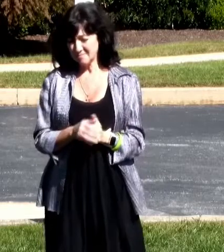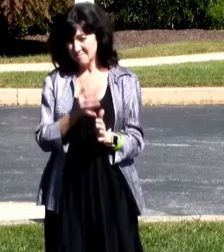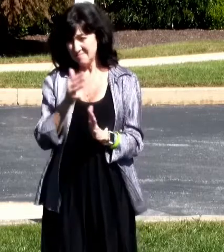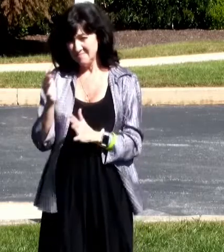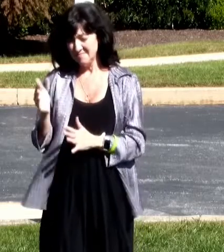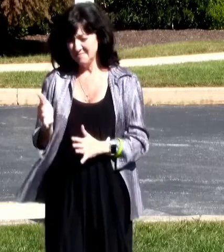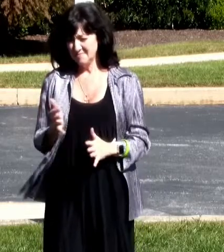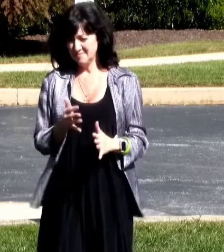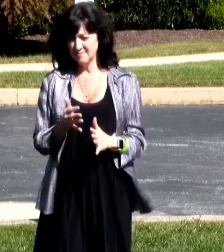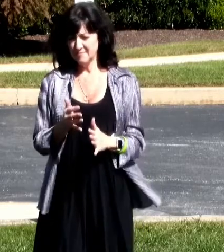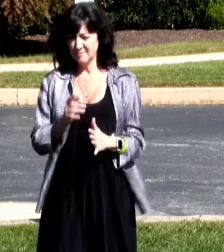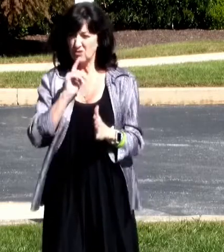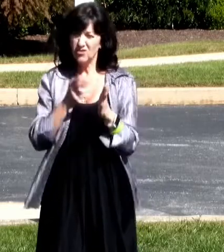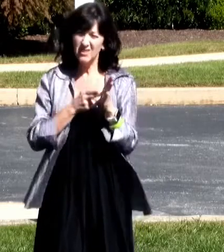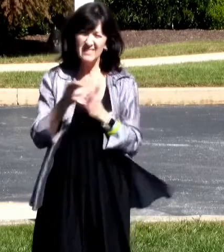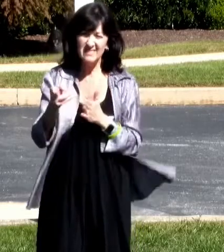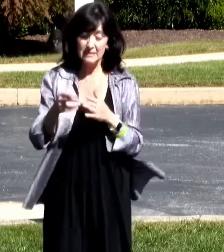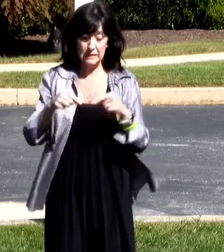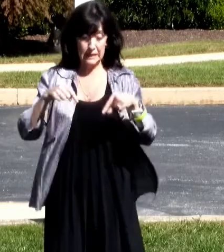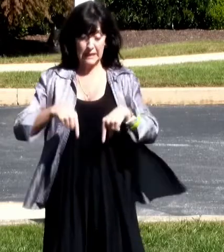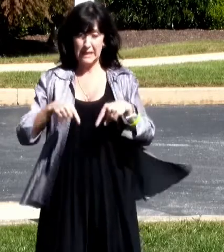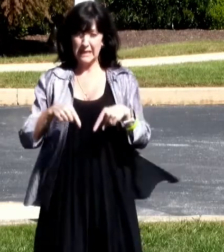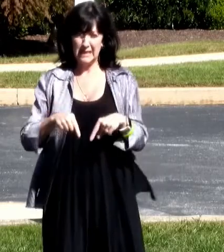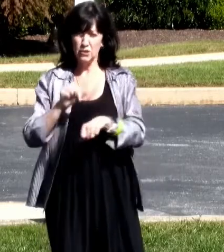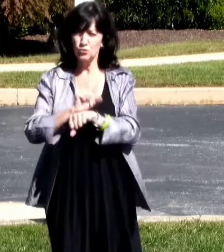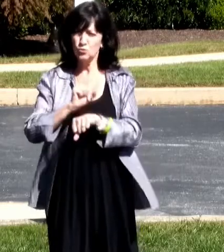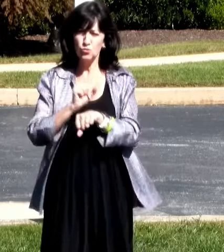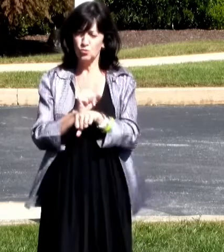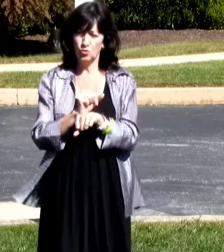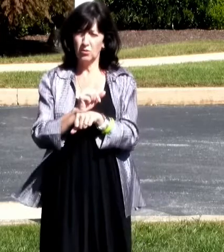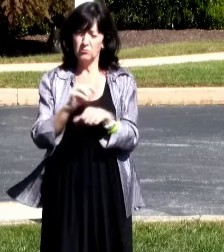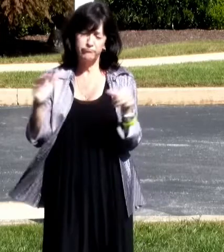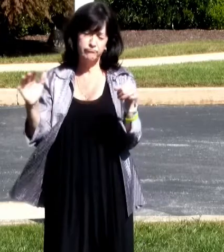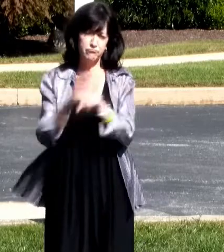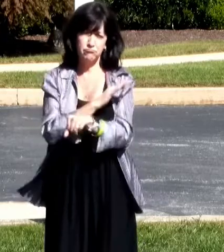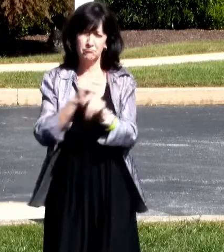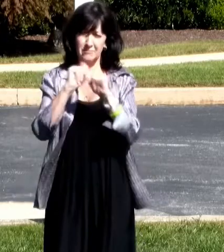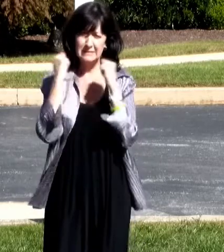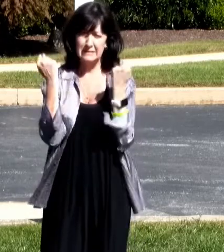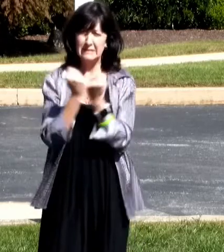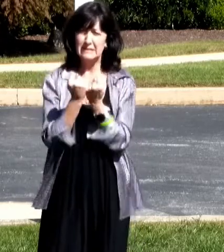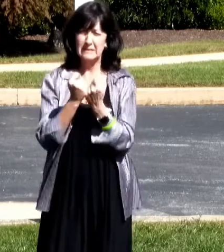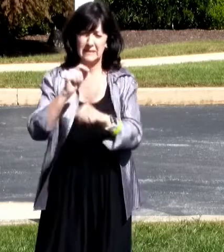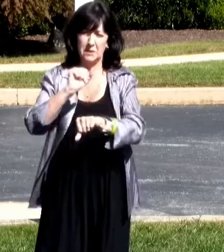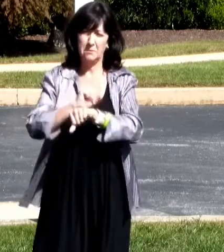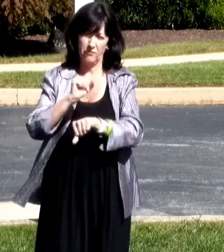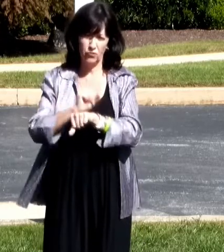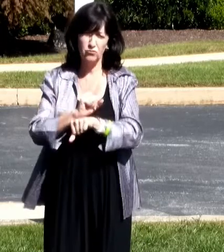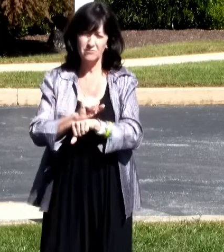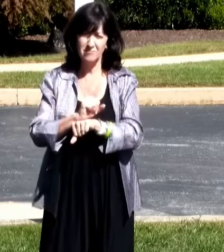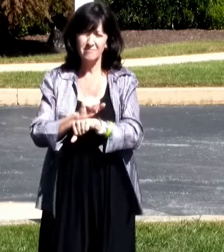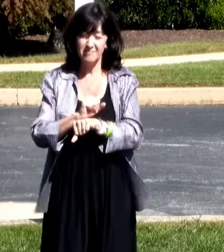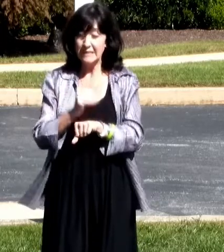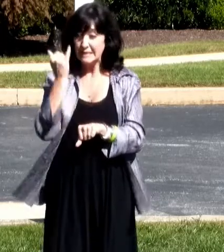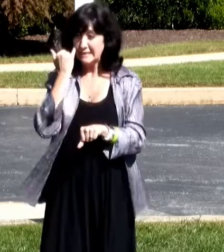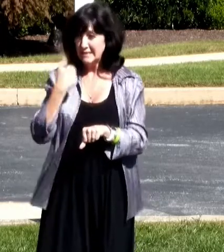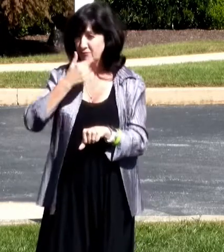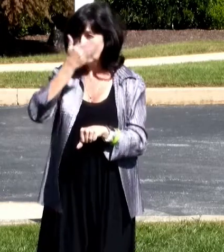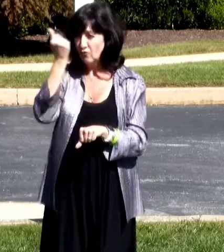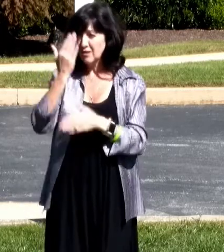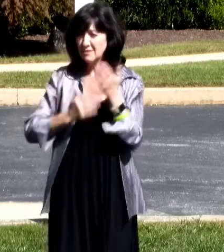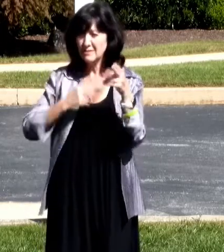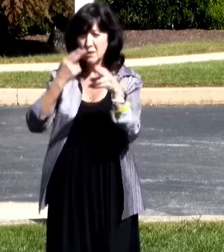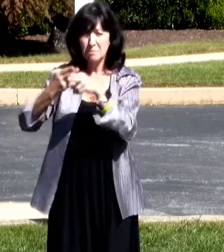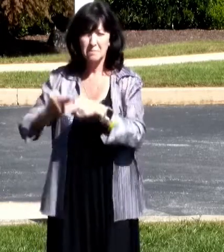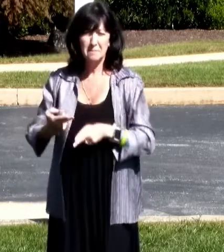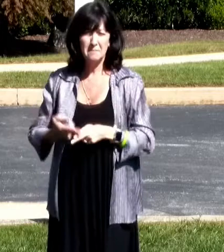It truly was such a team effort from all those other individuals, and I'm sure others whom I've forgotten. I apologize, but we have done more than plant a seed here